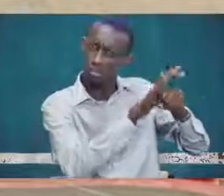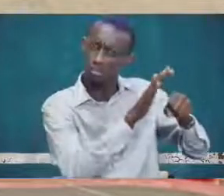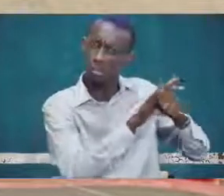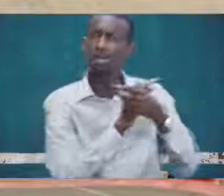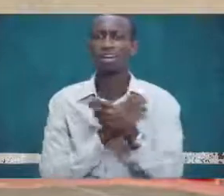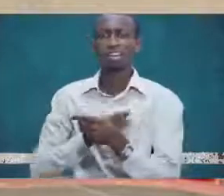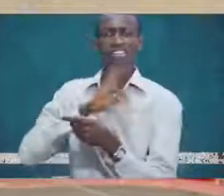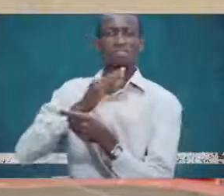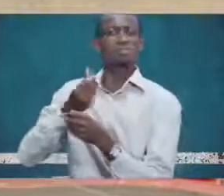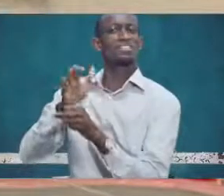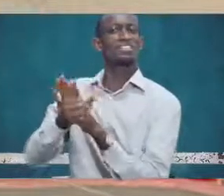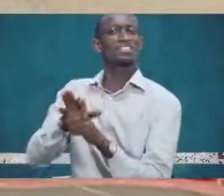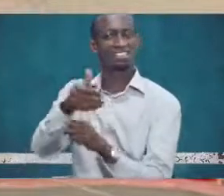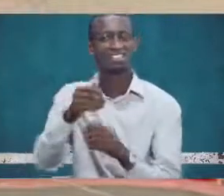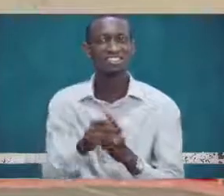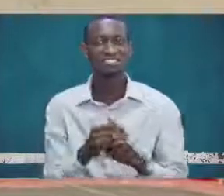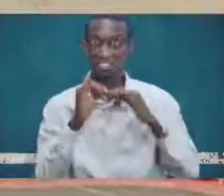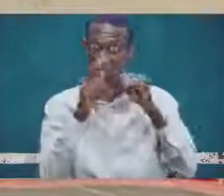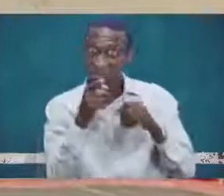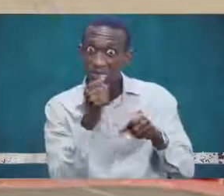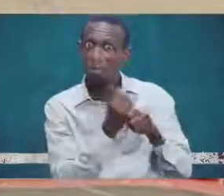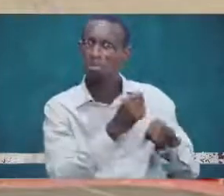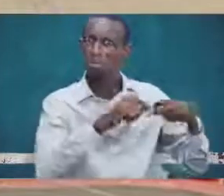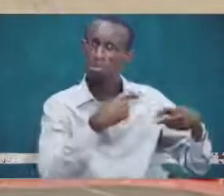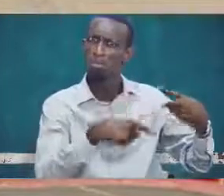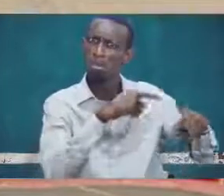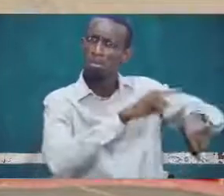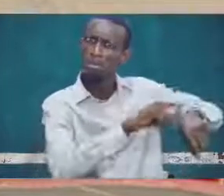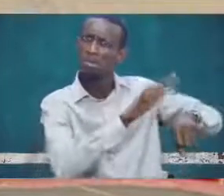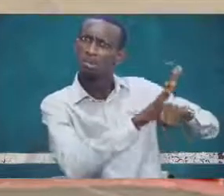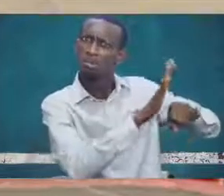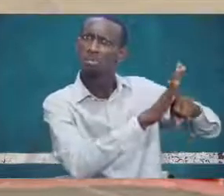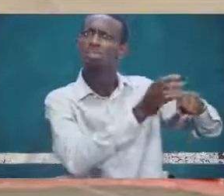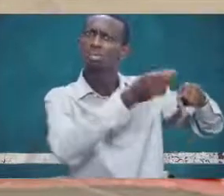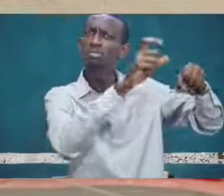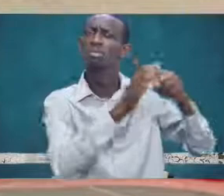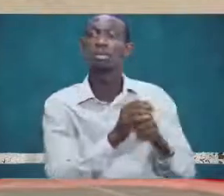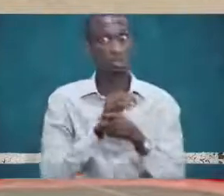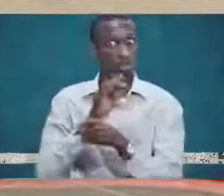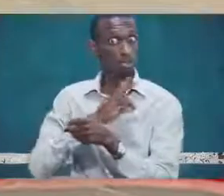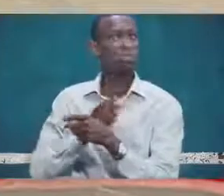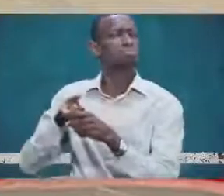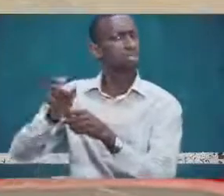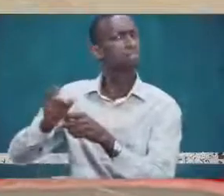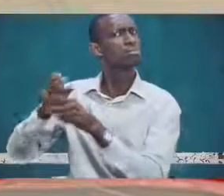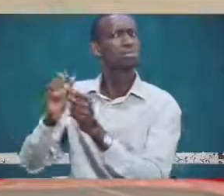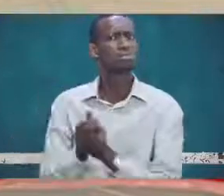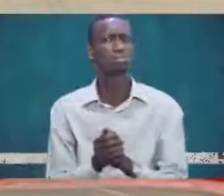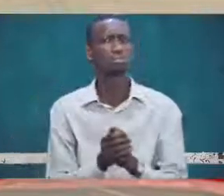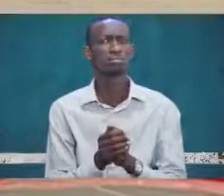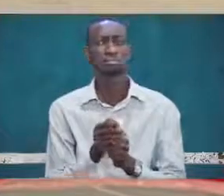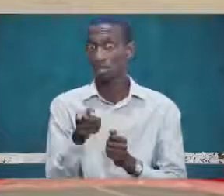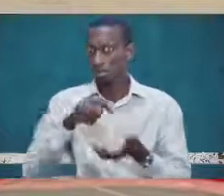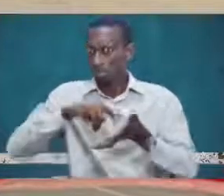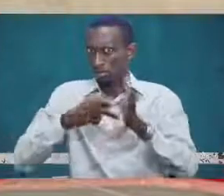hours, you will earn a lot of money because you've worked many hours. It means how much you